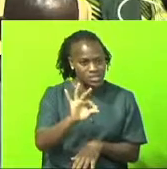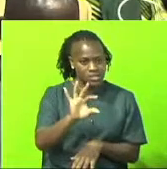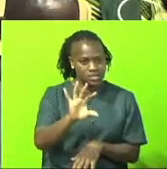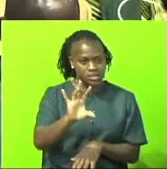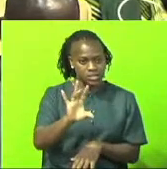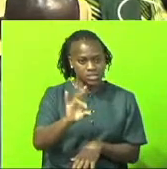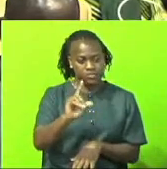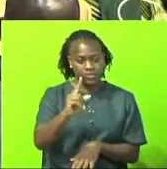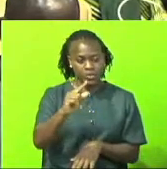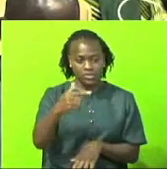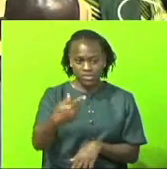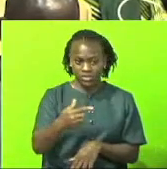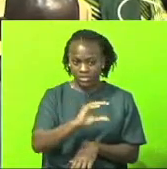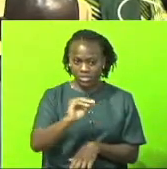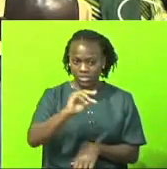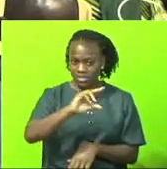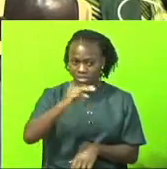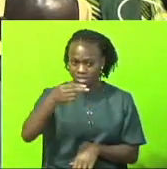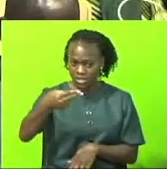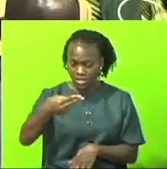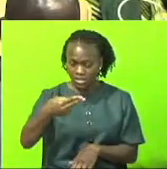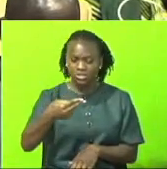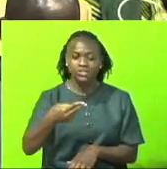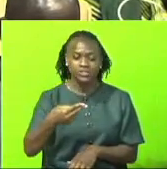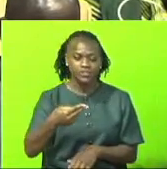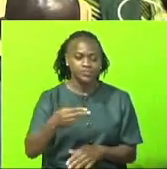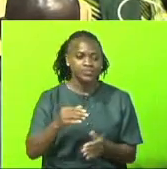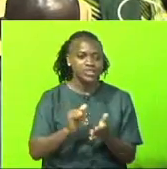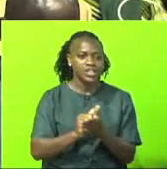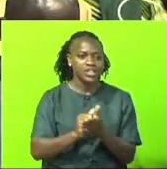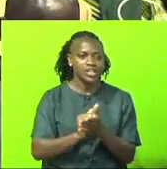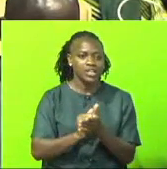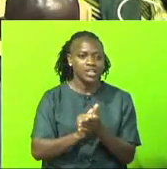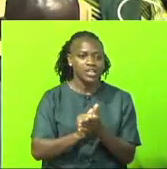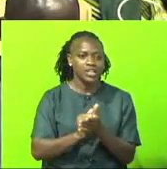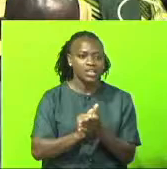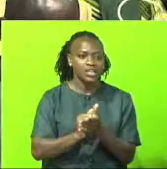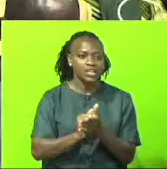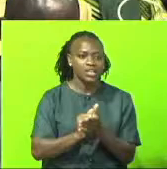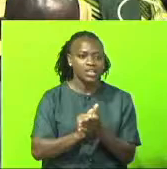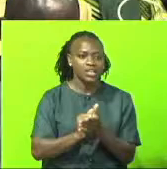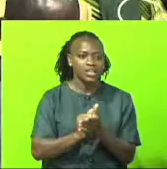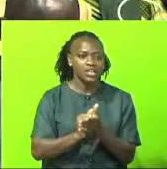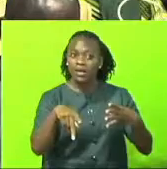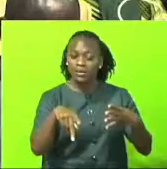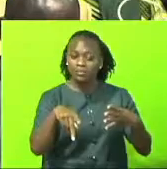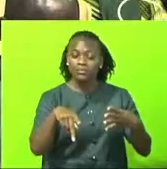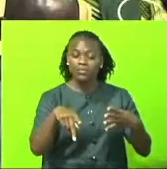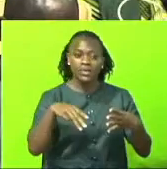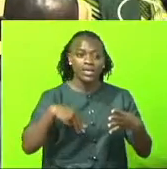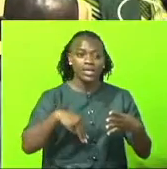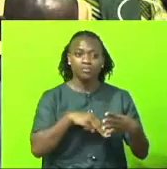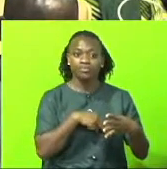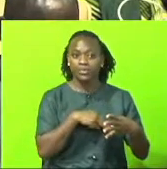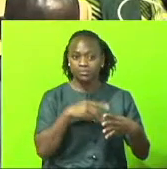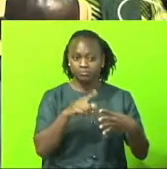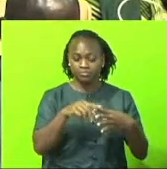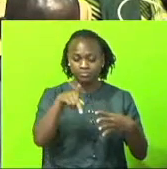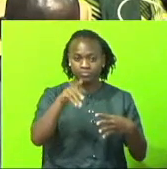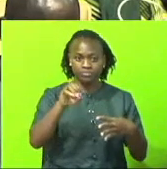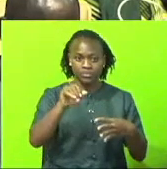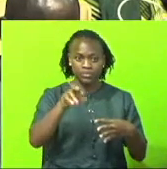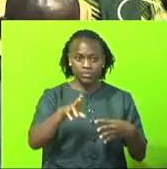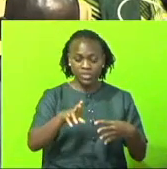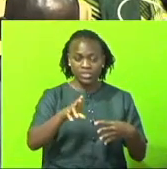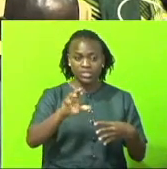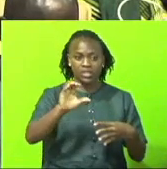That decision, Mr. Speaker, applies to all 4 ex-members of Parliament, namely Honorable Peter Kwache Aka,